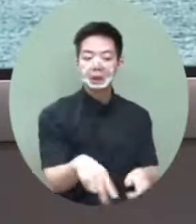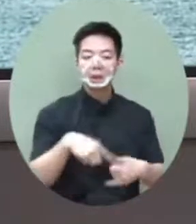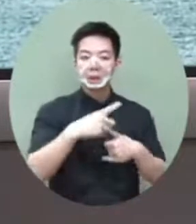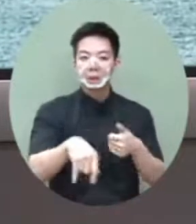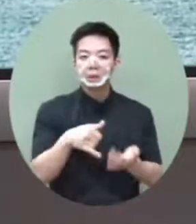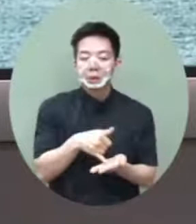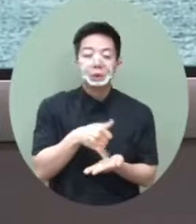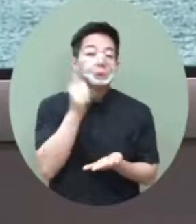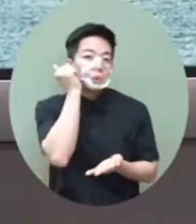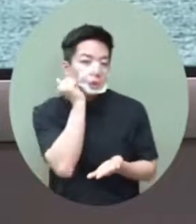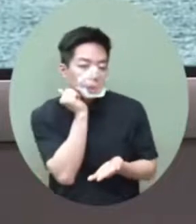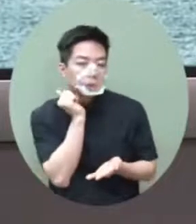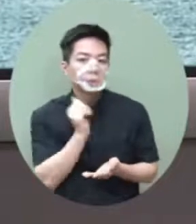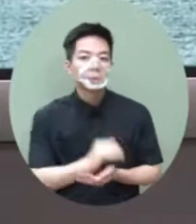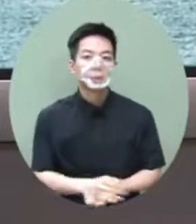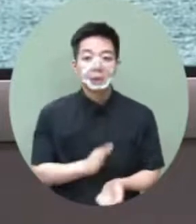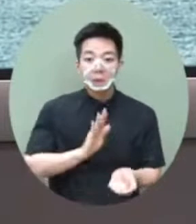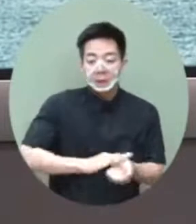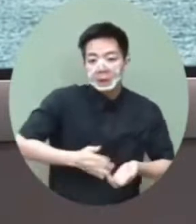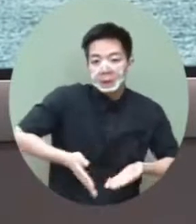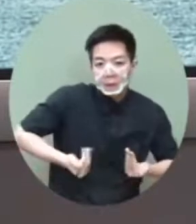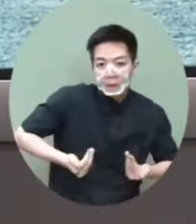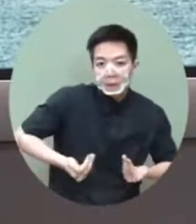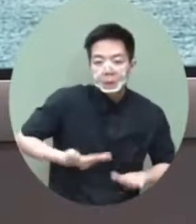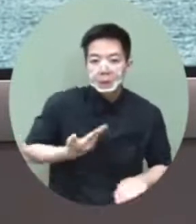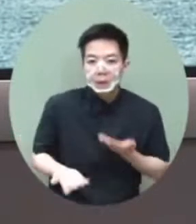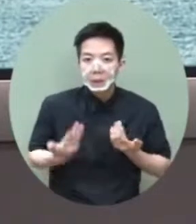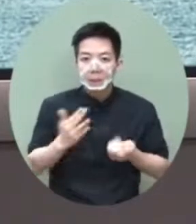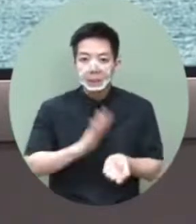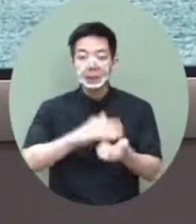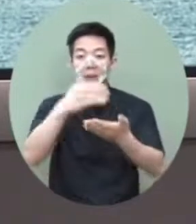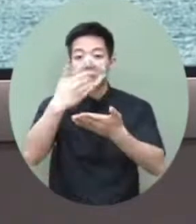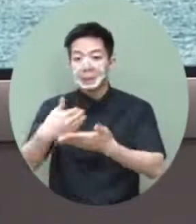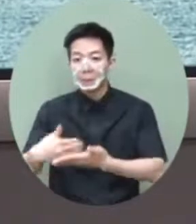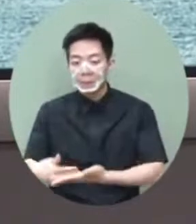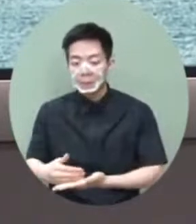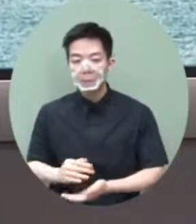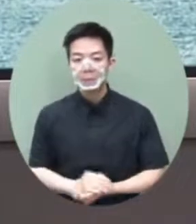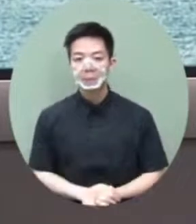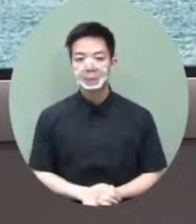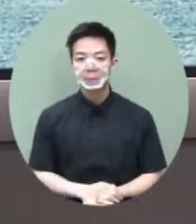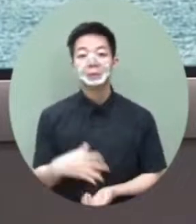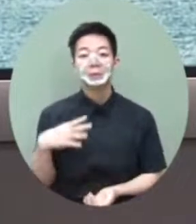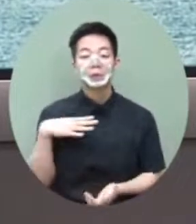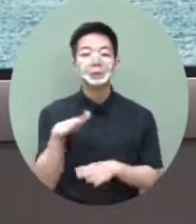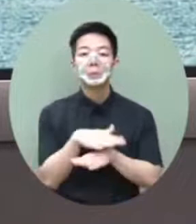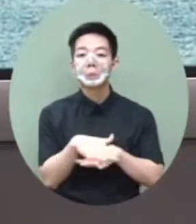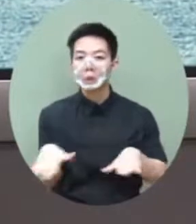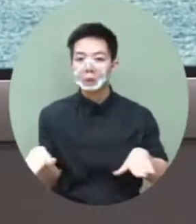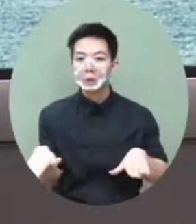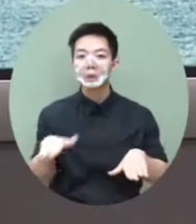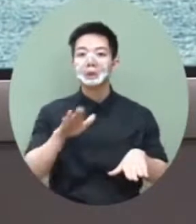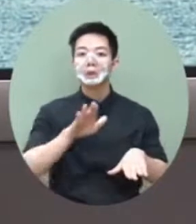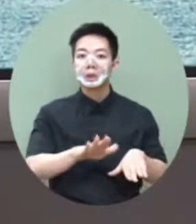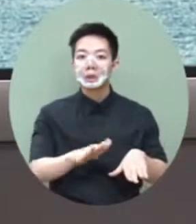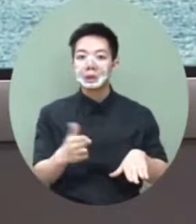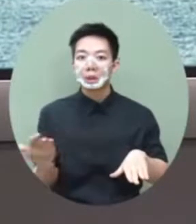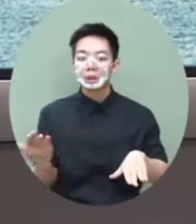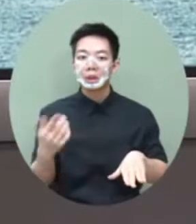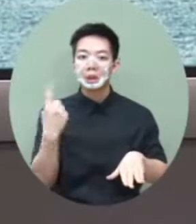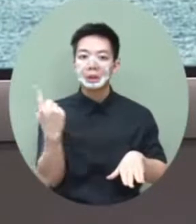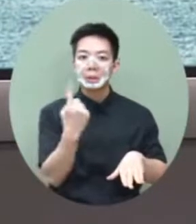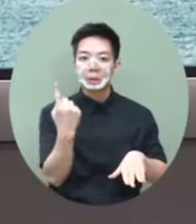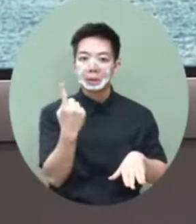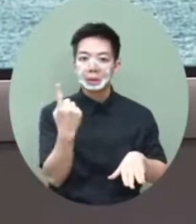They will take over cases referred to them by the HA after assessment. These centres are for those